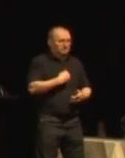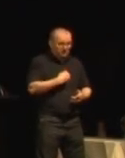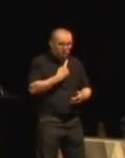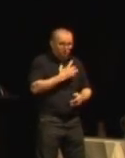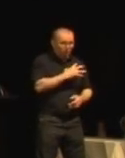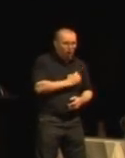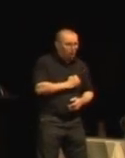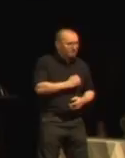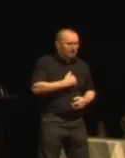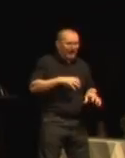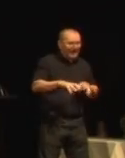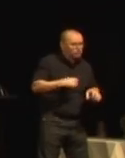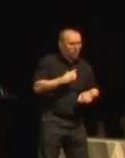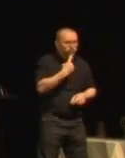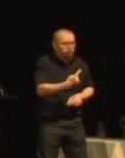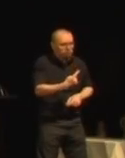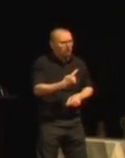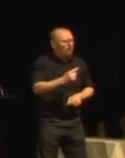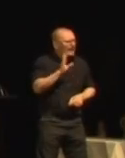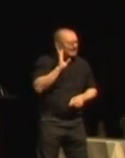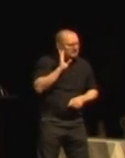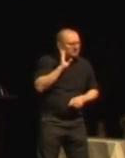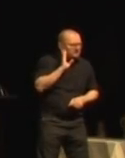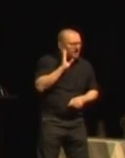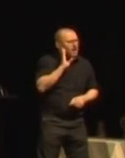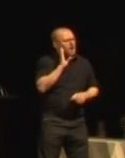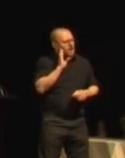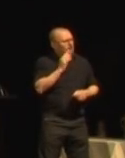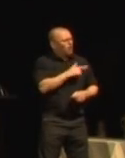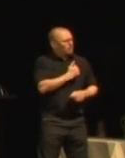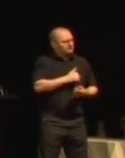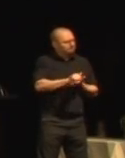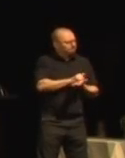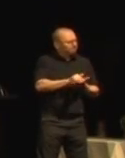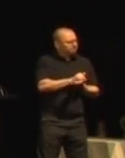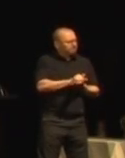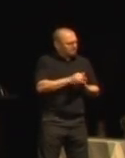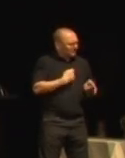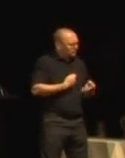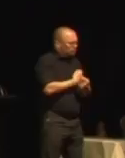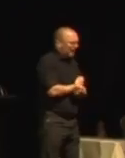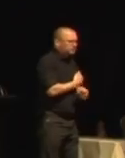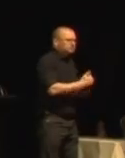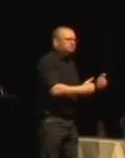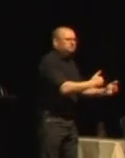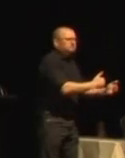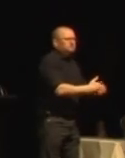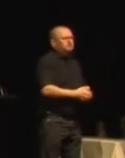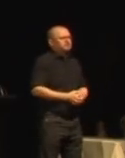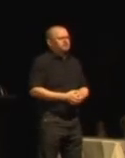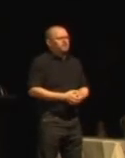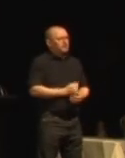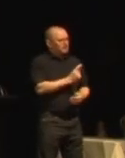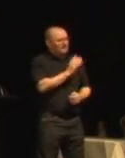carefully, apologize sincerely, and correct the behavior going forward. Be direct but